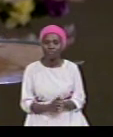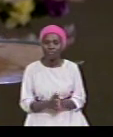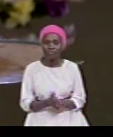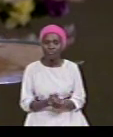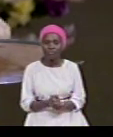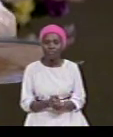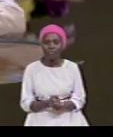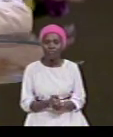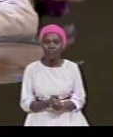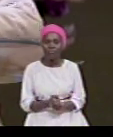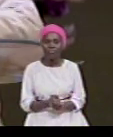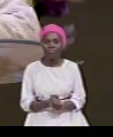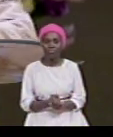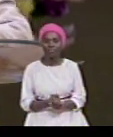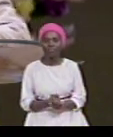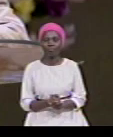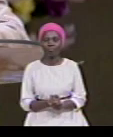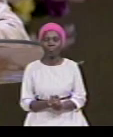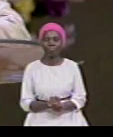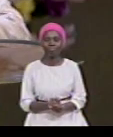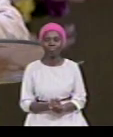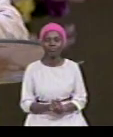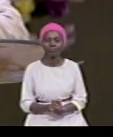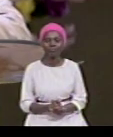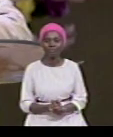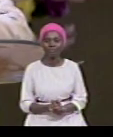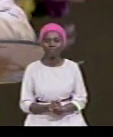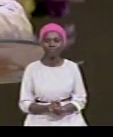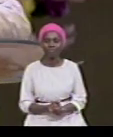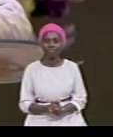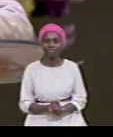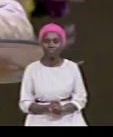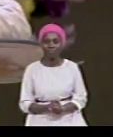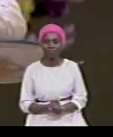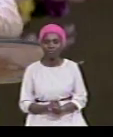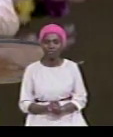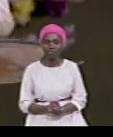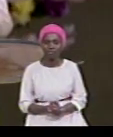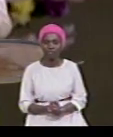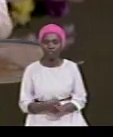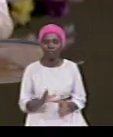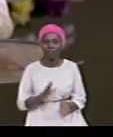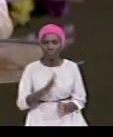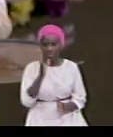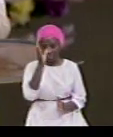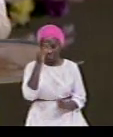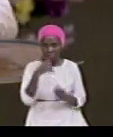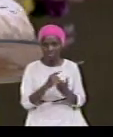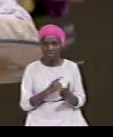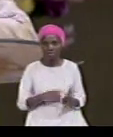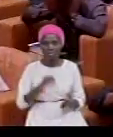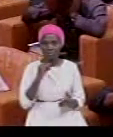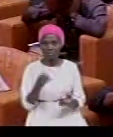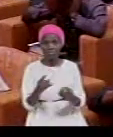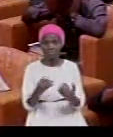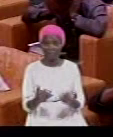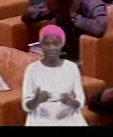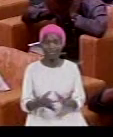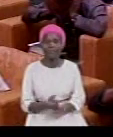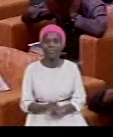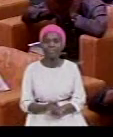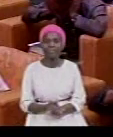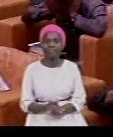you have done that. If you have finished with that, our Father in the Lord is coming now